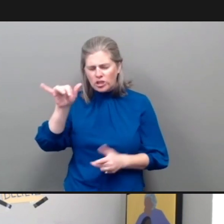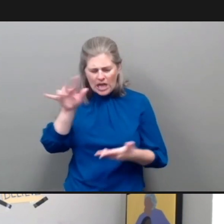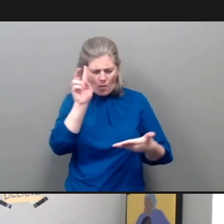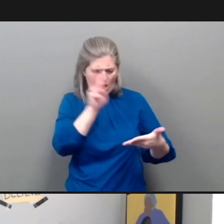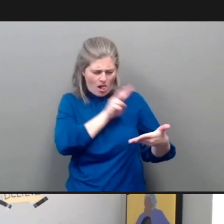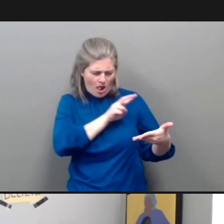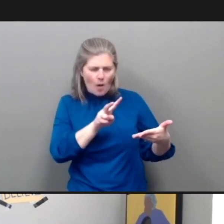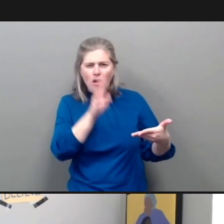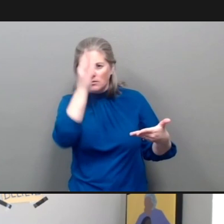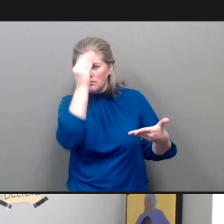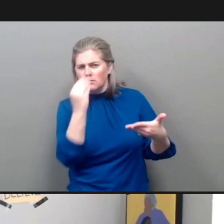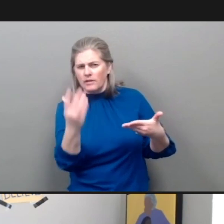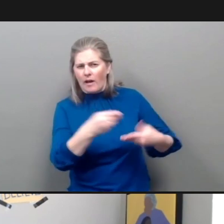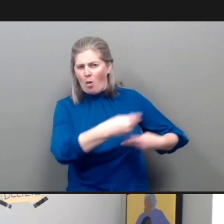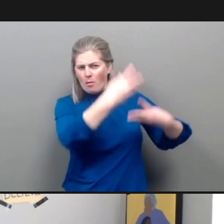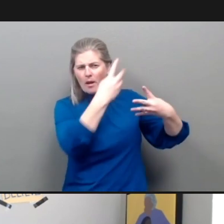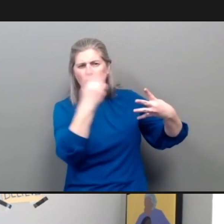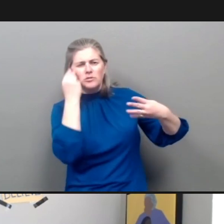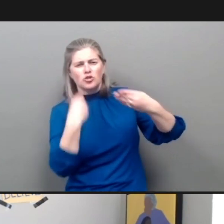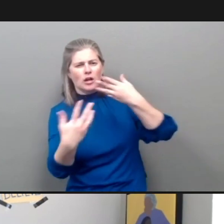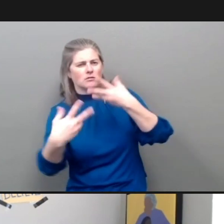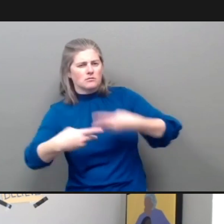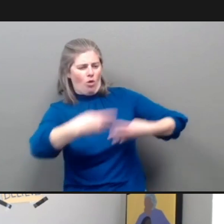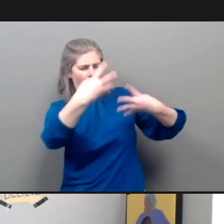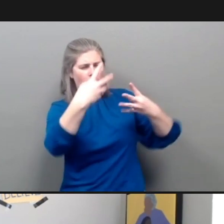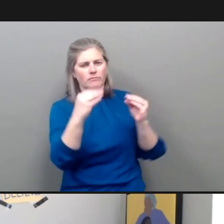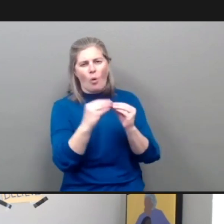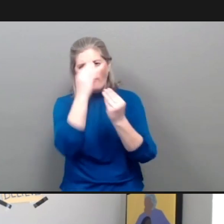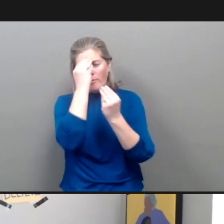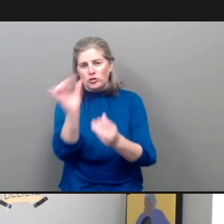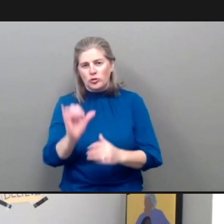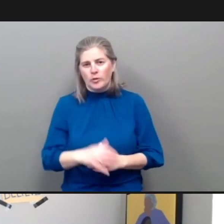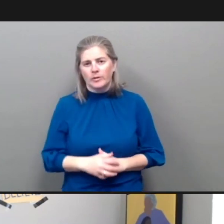later, that sort of go into that in a little bit more detail.